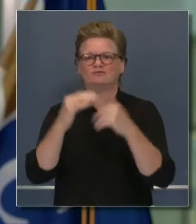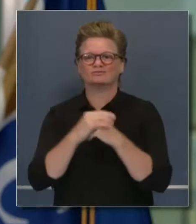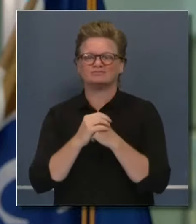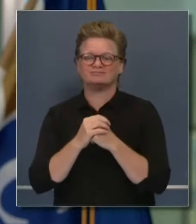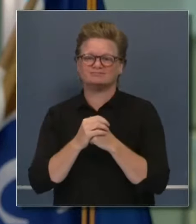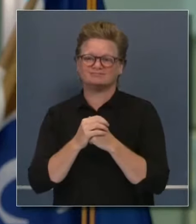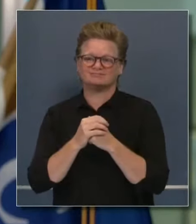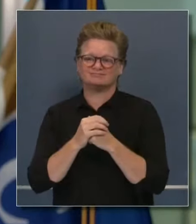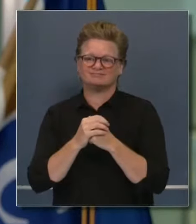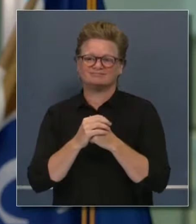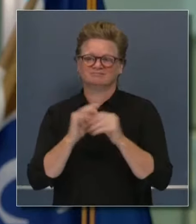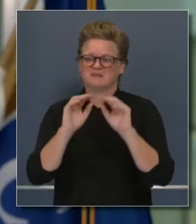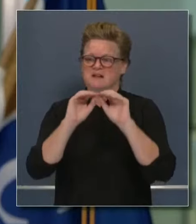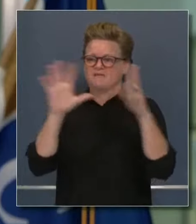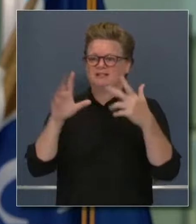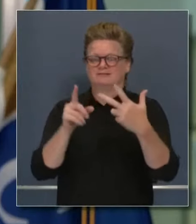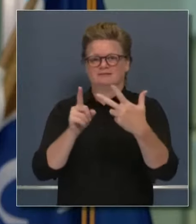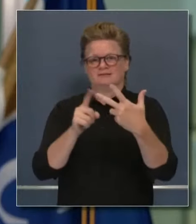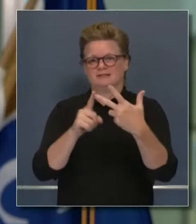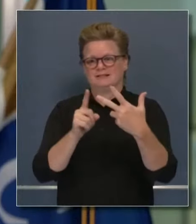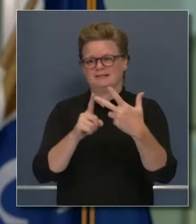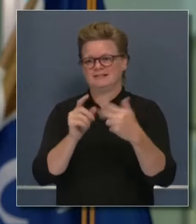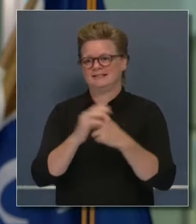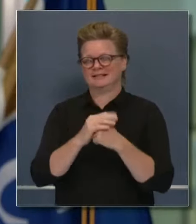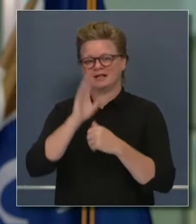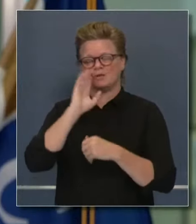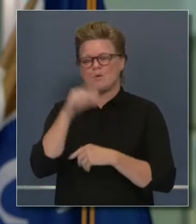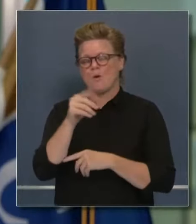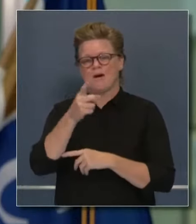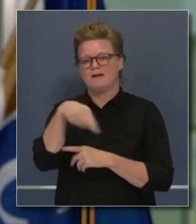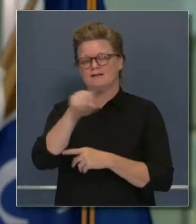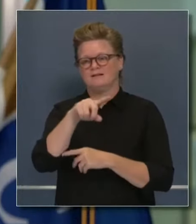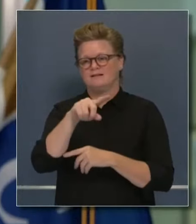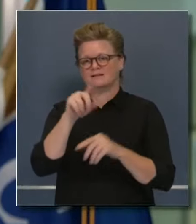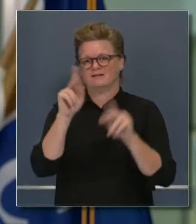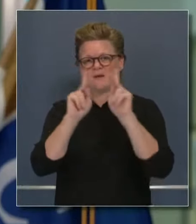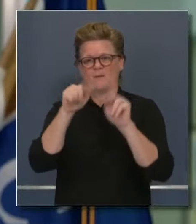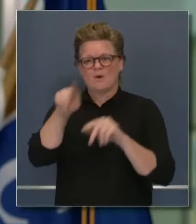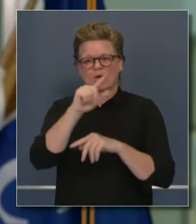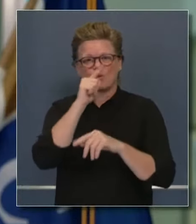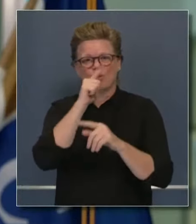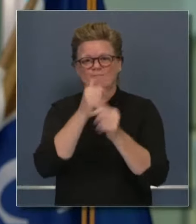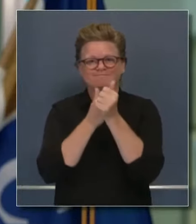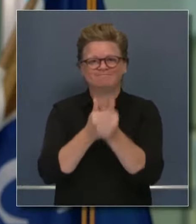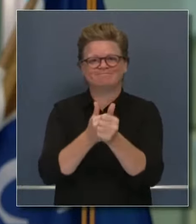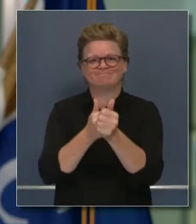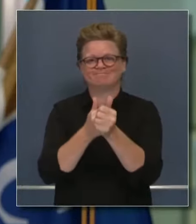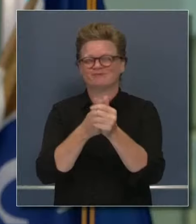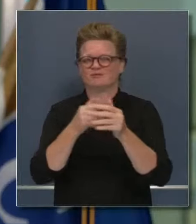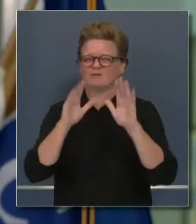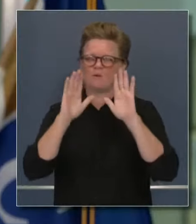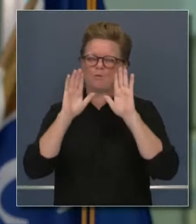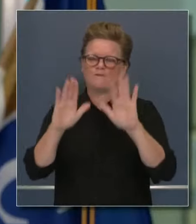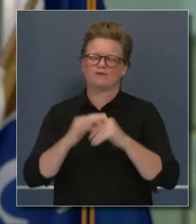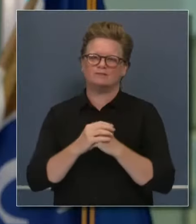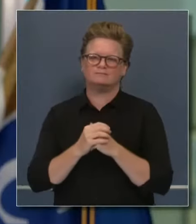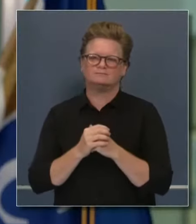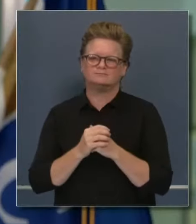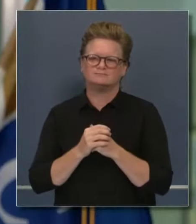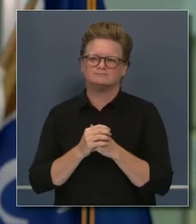and obviously the task that's in front of us that's self-evident in addressing the need to